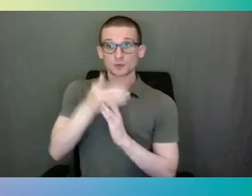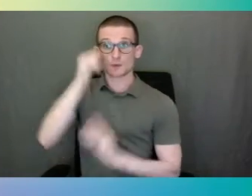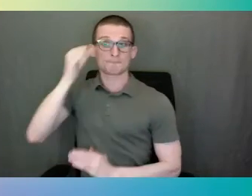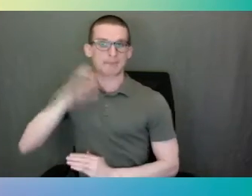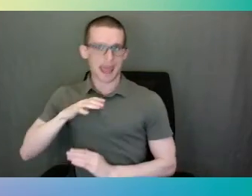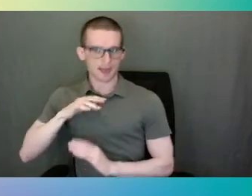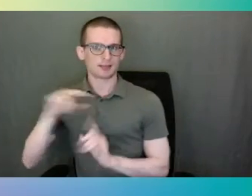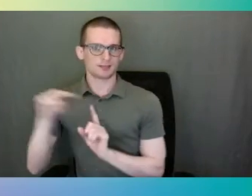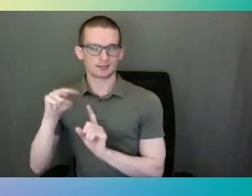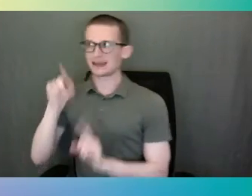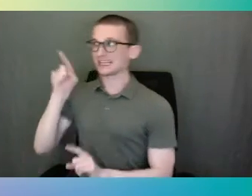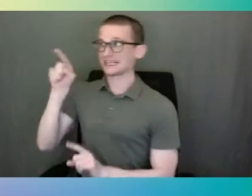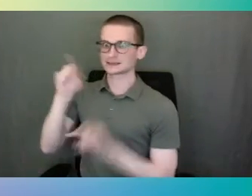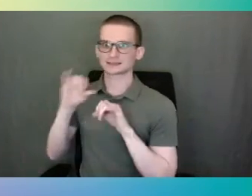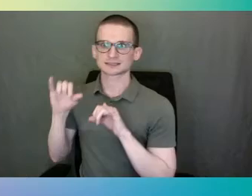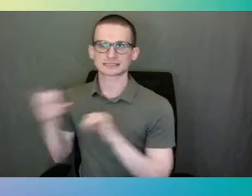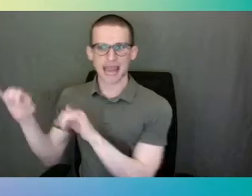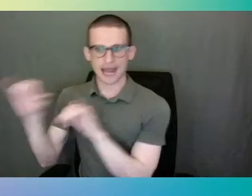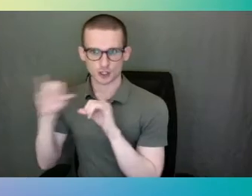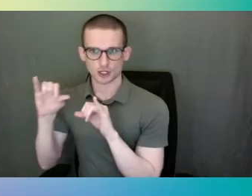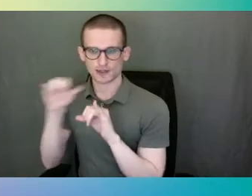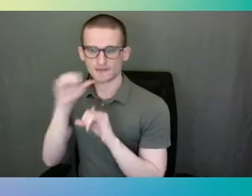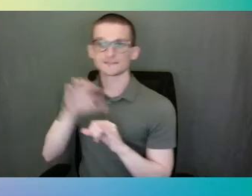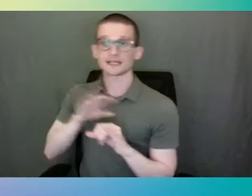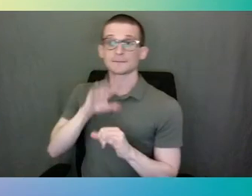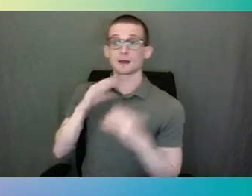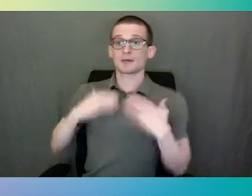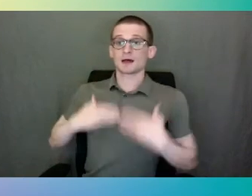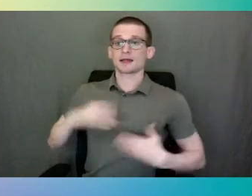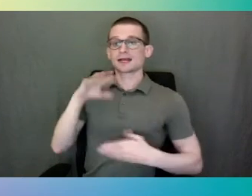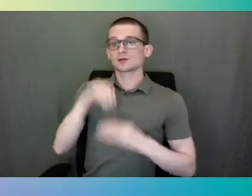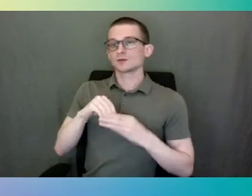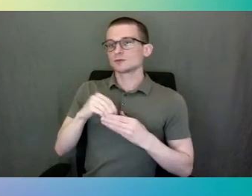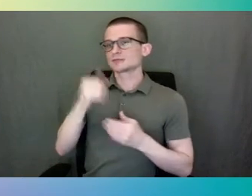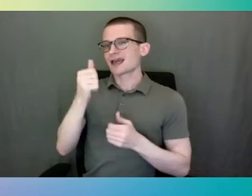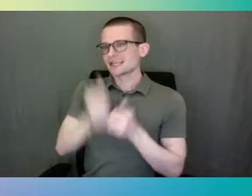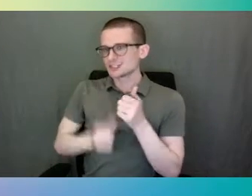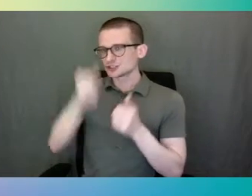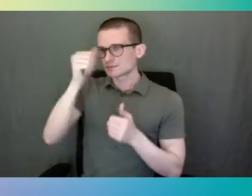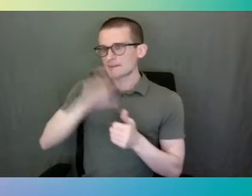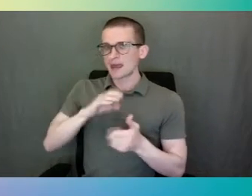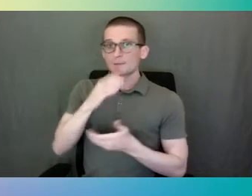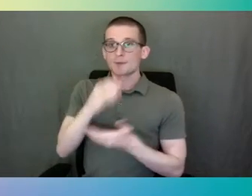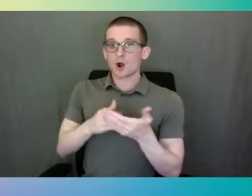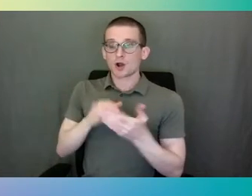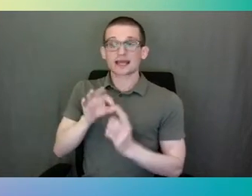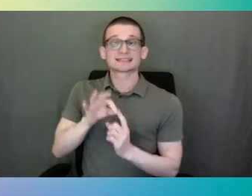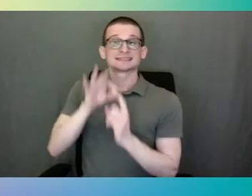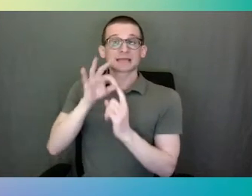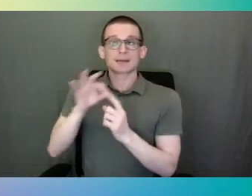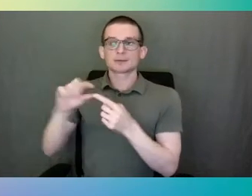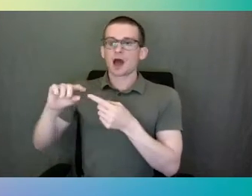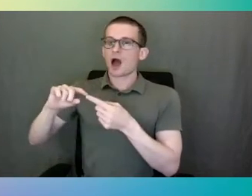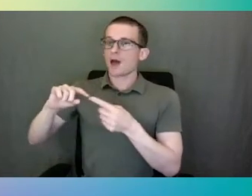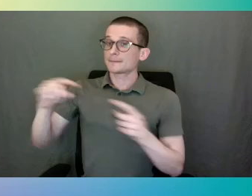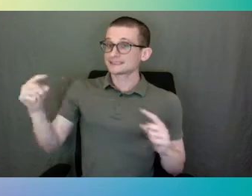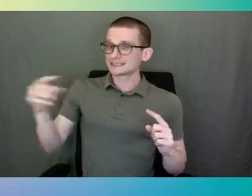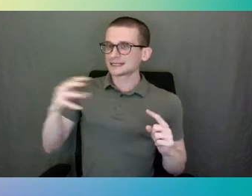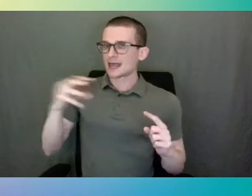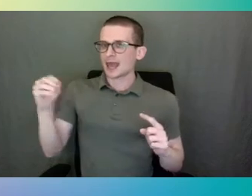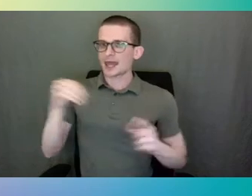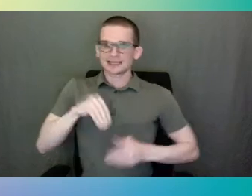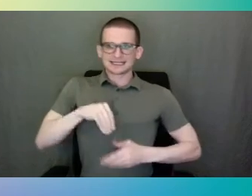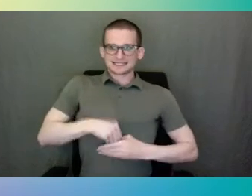The female body is all the male parts, but the inverse and on the inside. So until